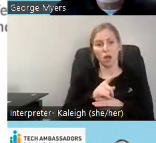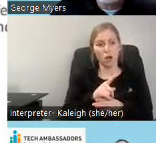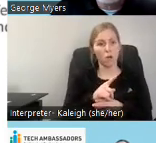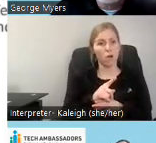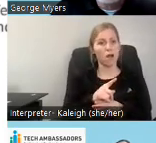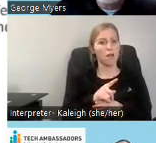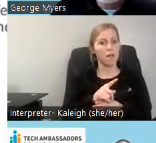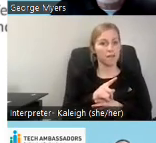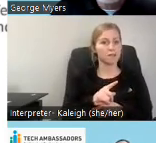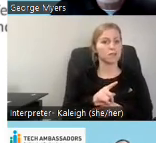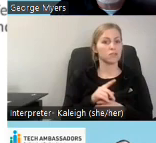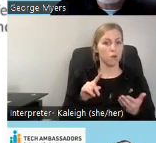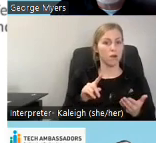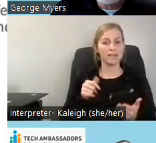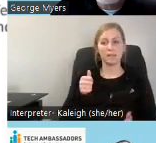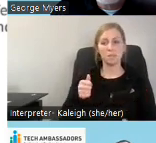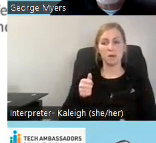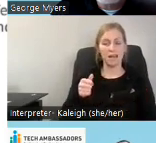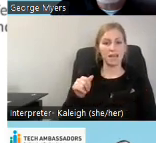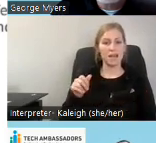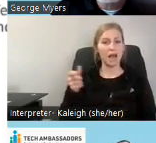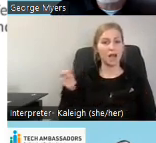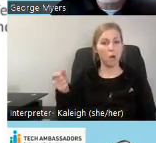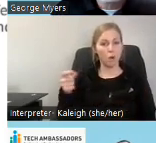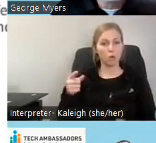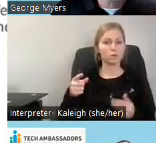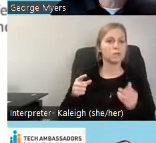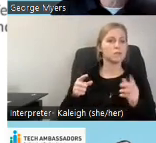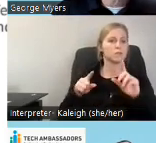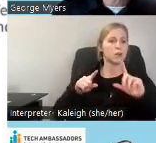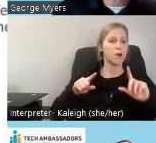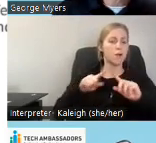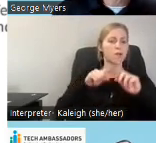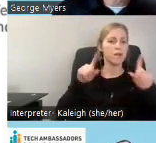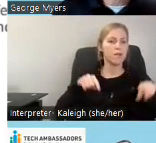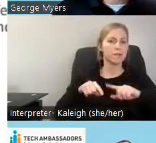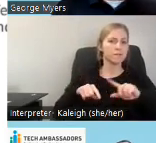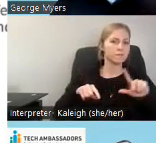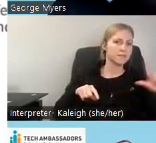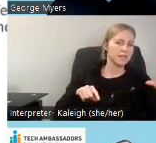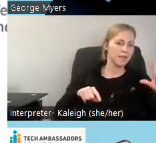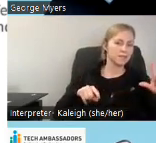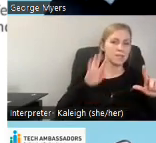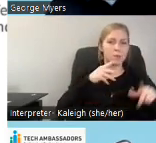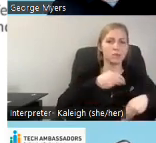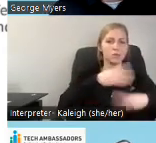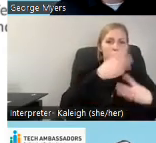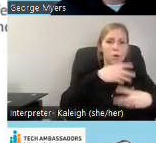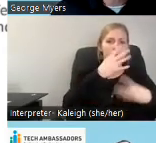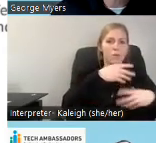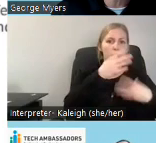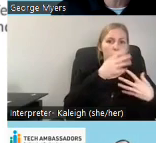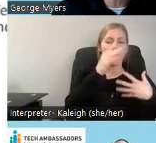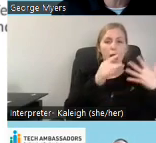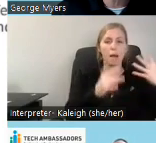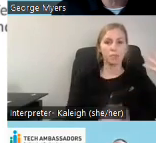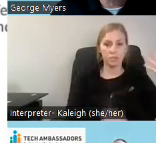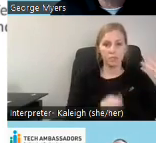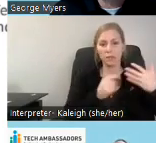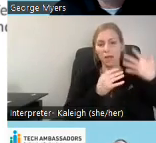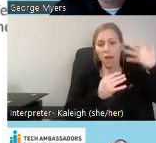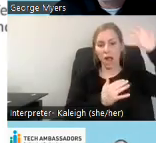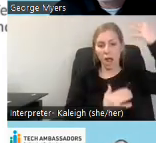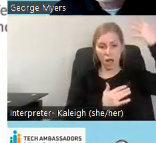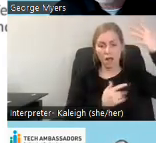my knee, the screen to the left of my phone will scroll through options, and when it gets to the option I want, I release